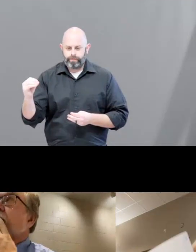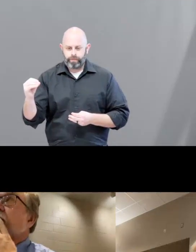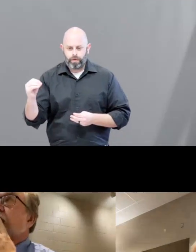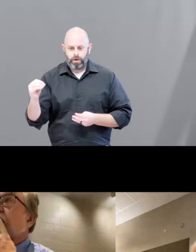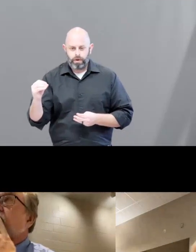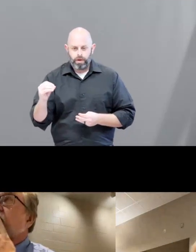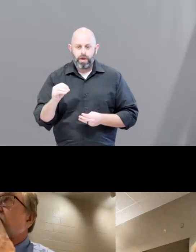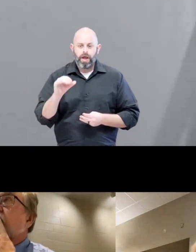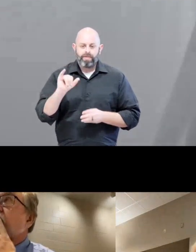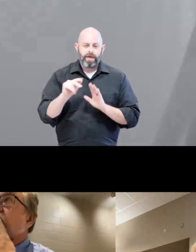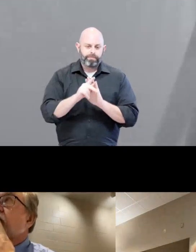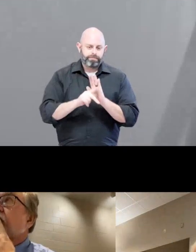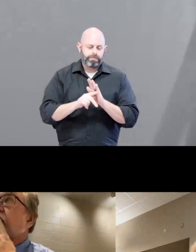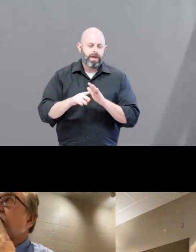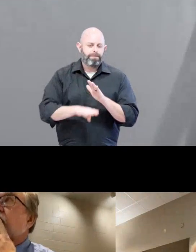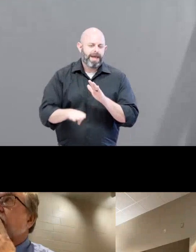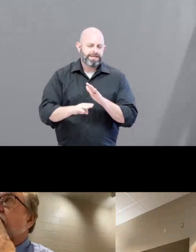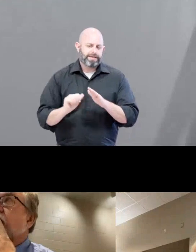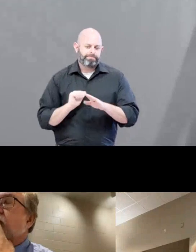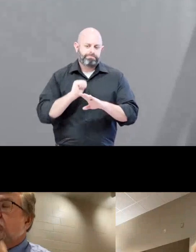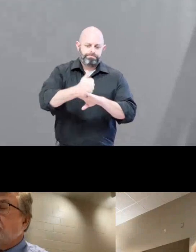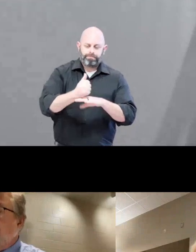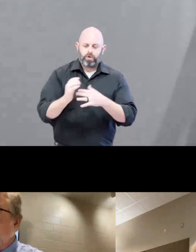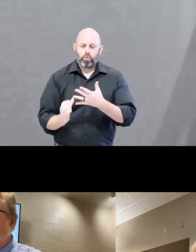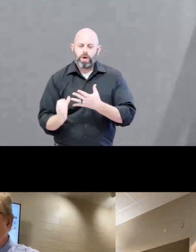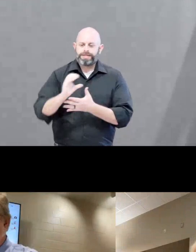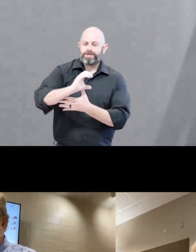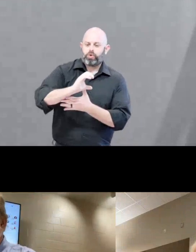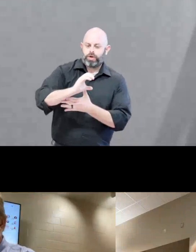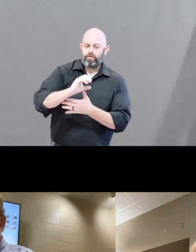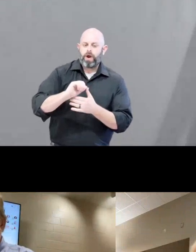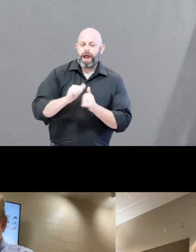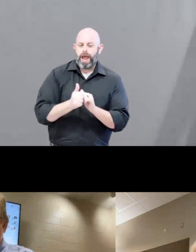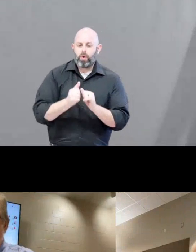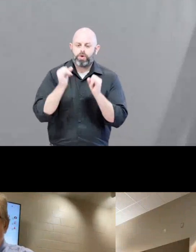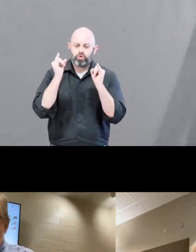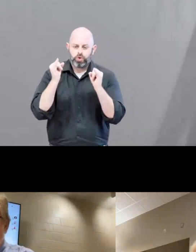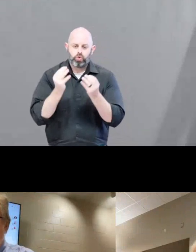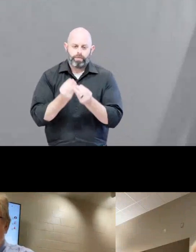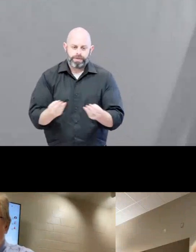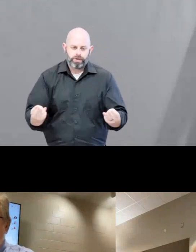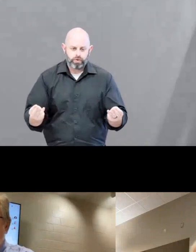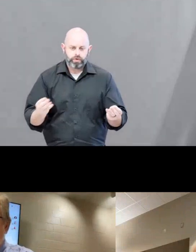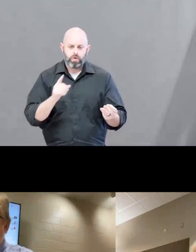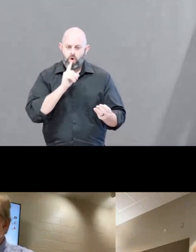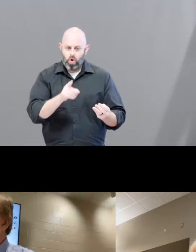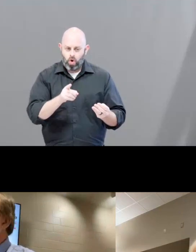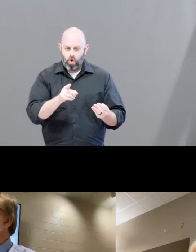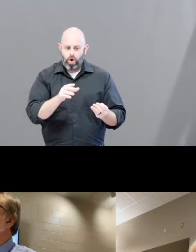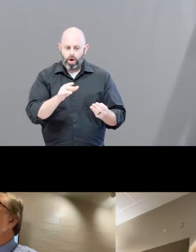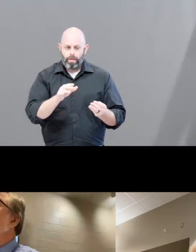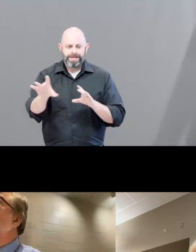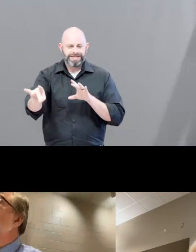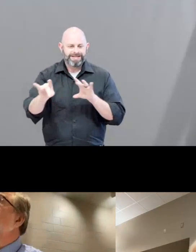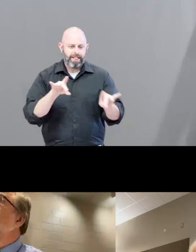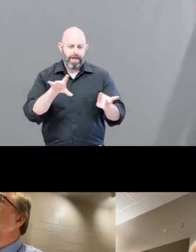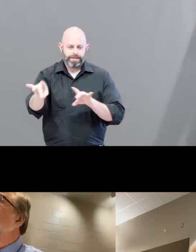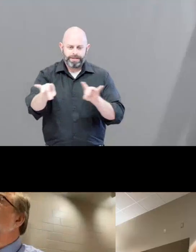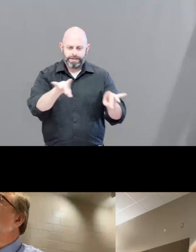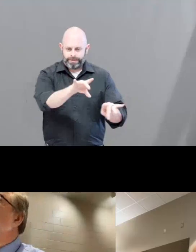one is basically, it sets forth the criteria for how instructional materials are